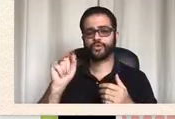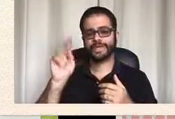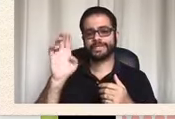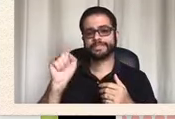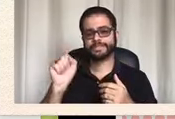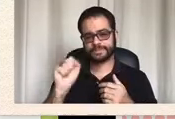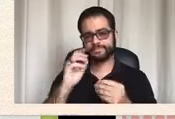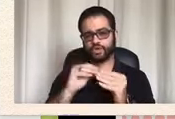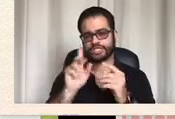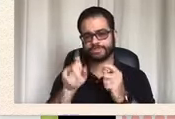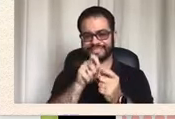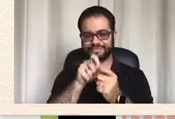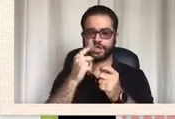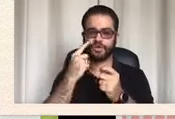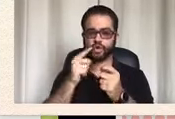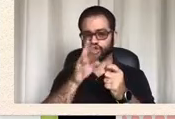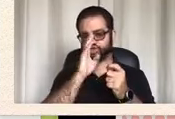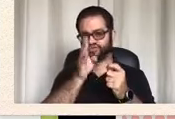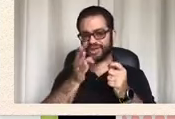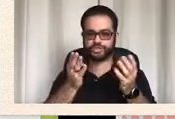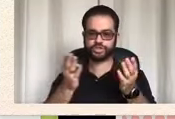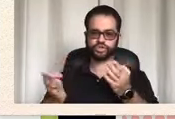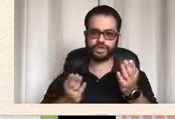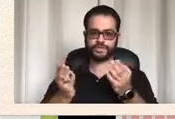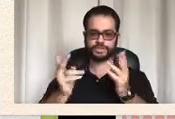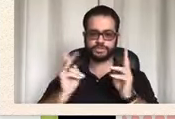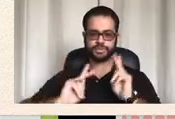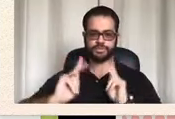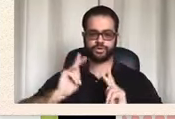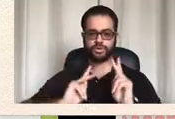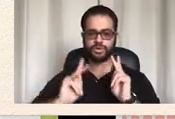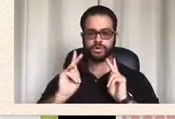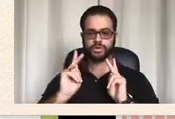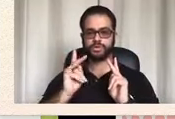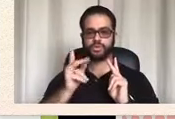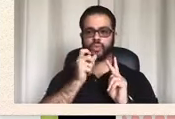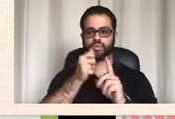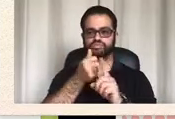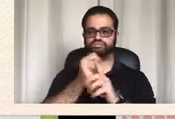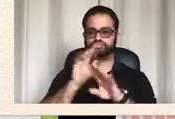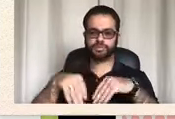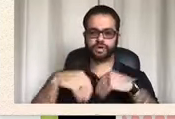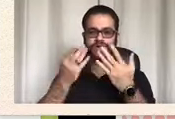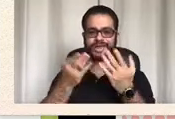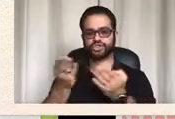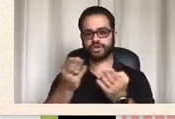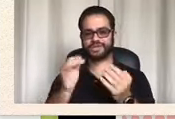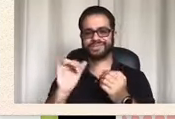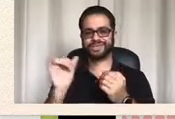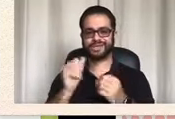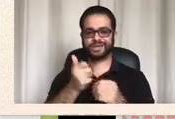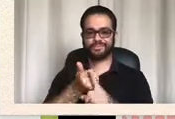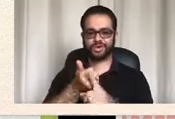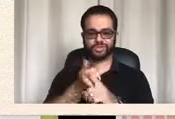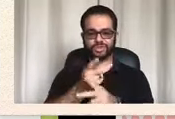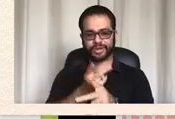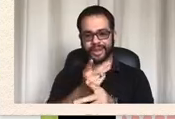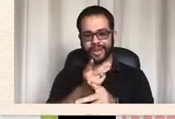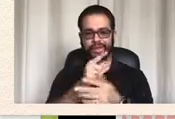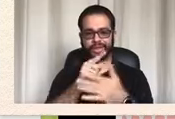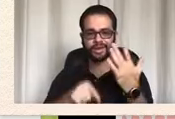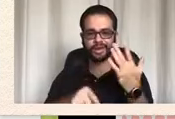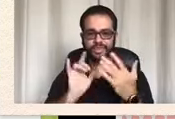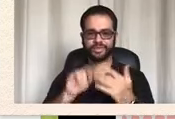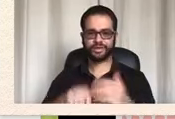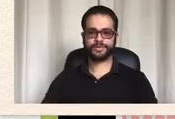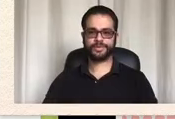direct service people who provide services like personal care and things like that.